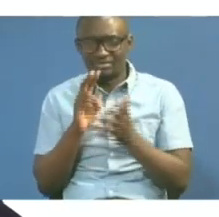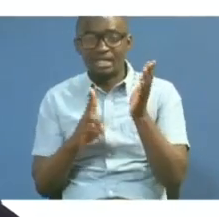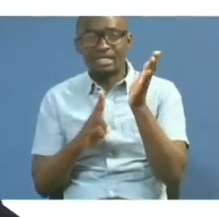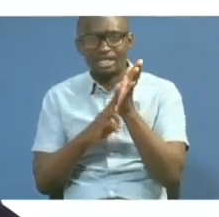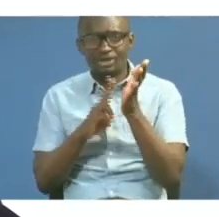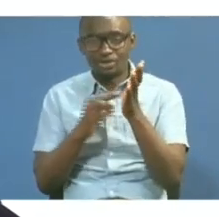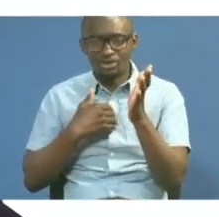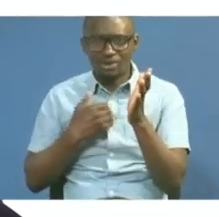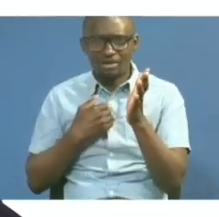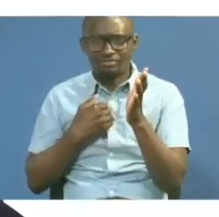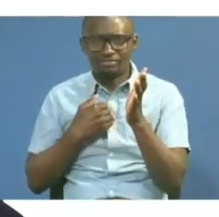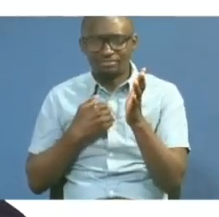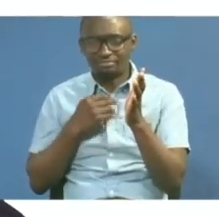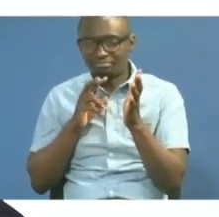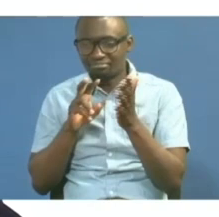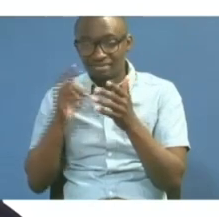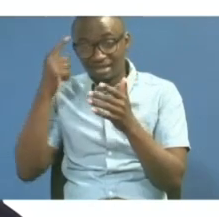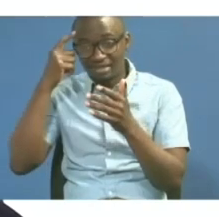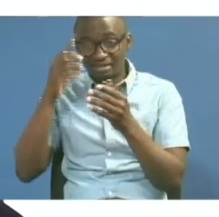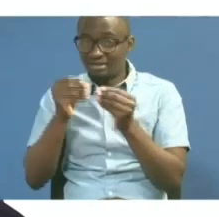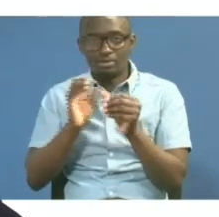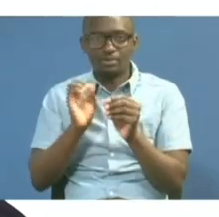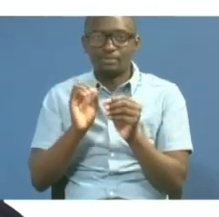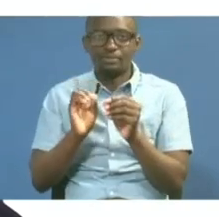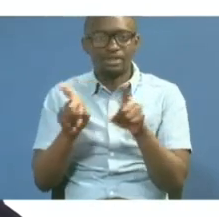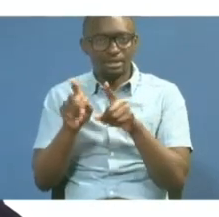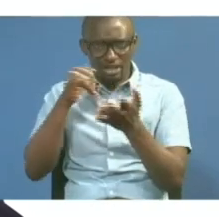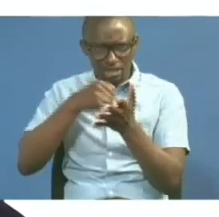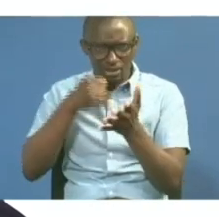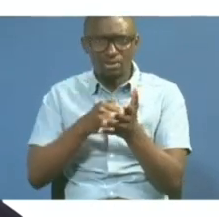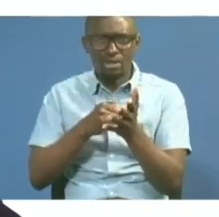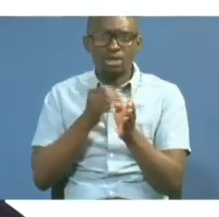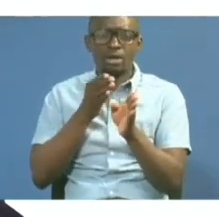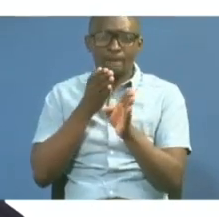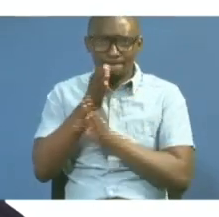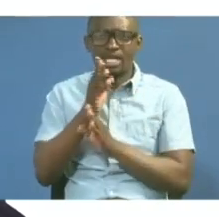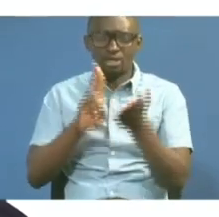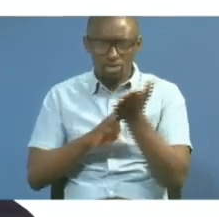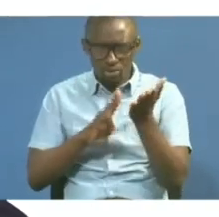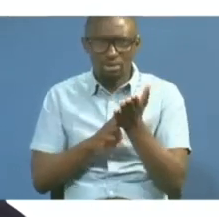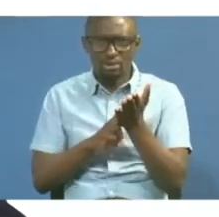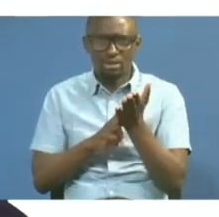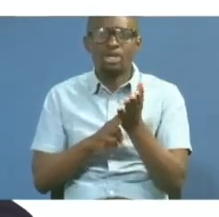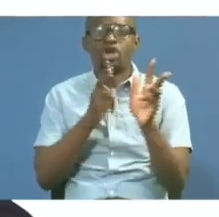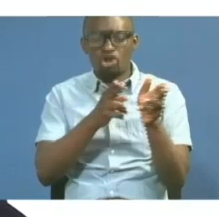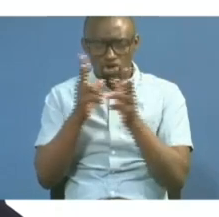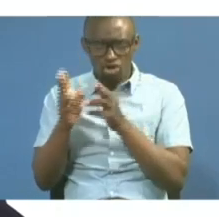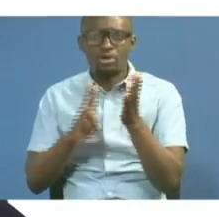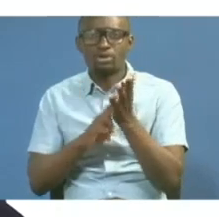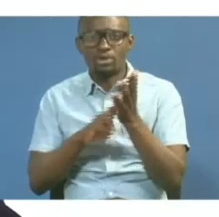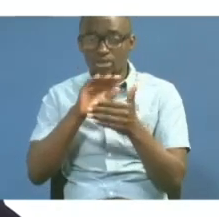that you will find in this program, including common courses, the school common units, and the core units in the